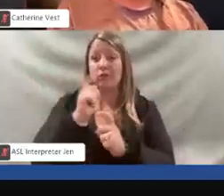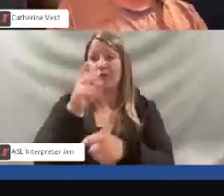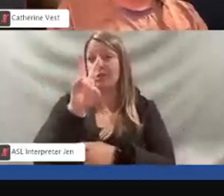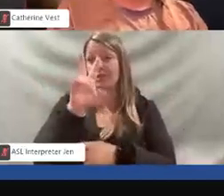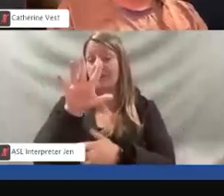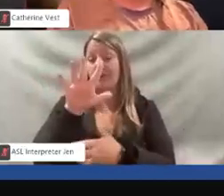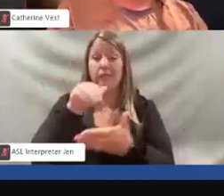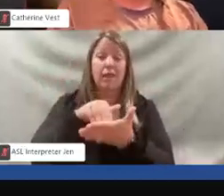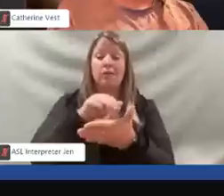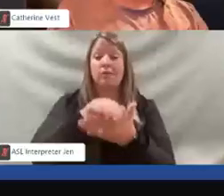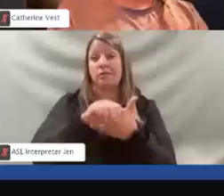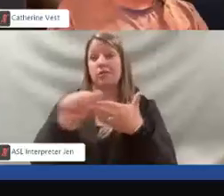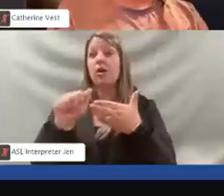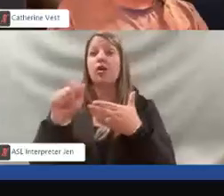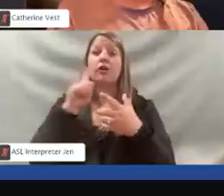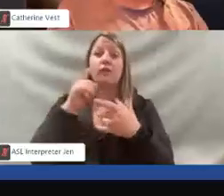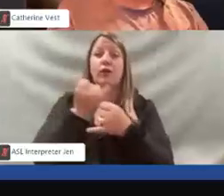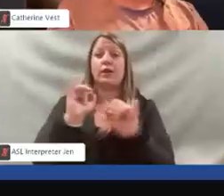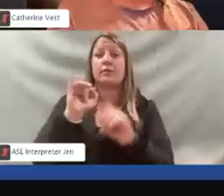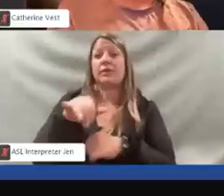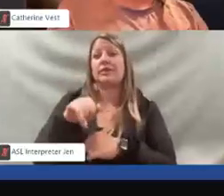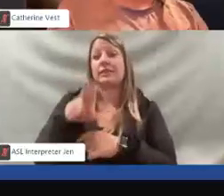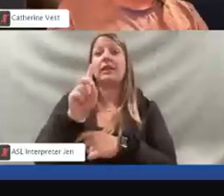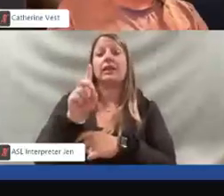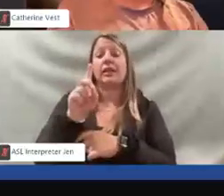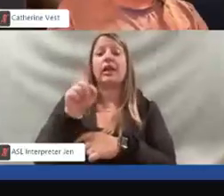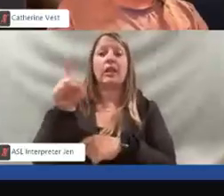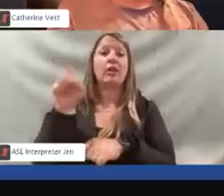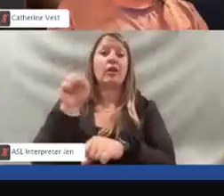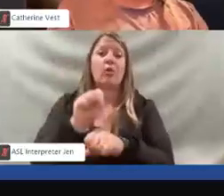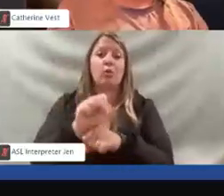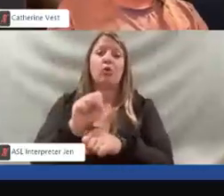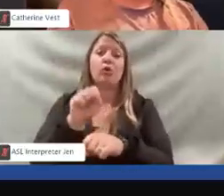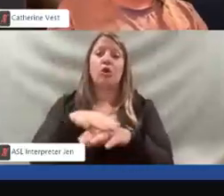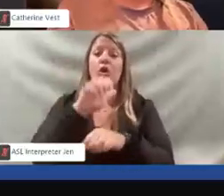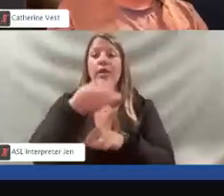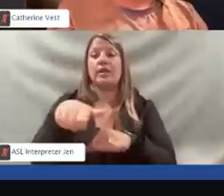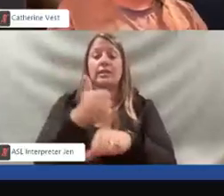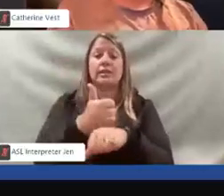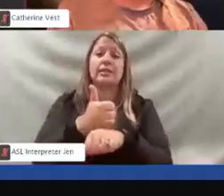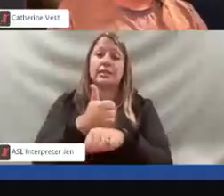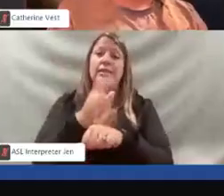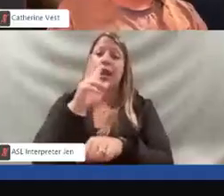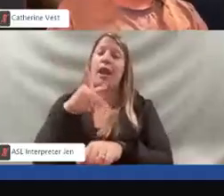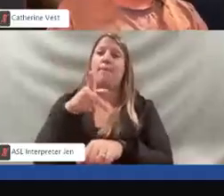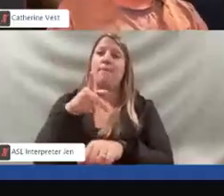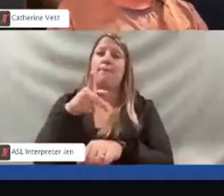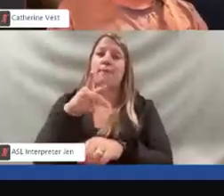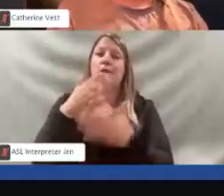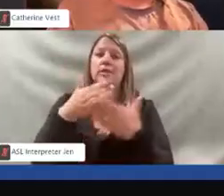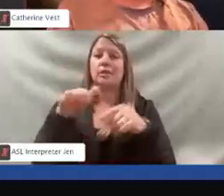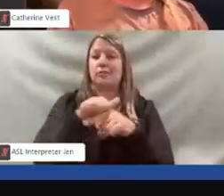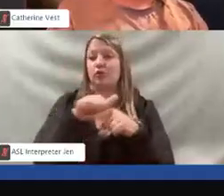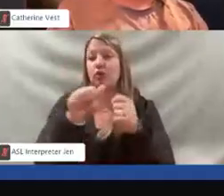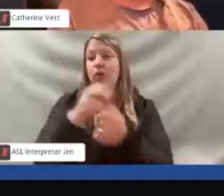of those dollars to Independence, Indiana. And they're working on on creating and setting up some training with the